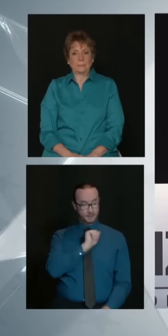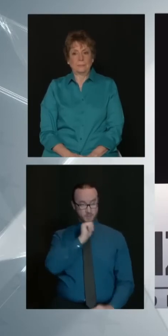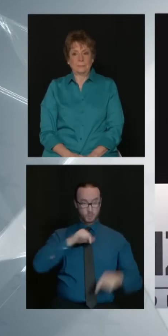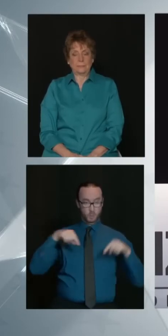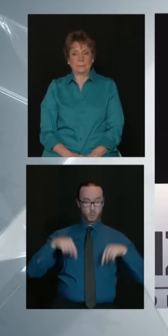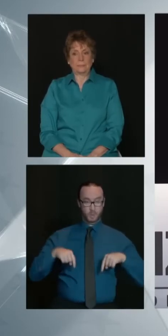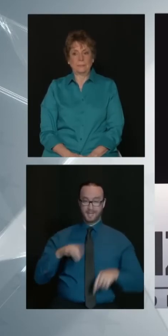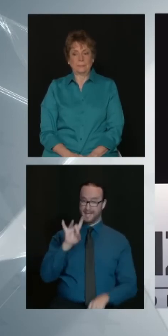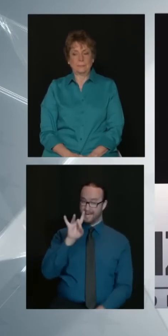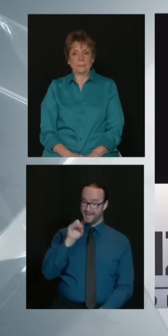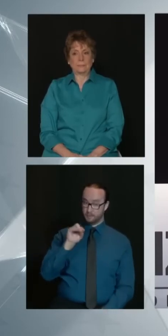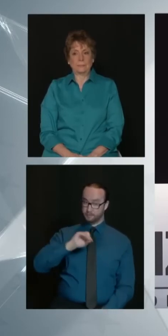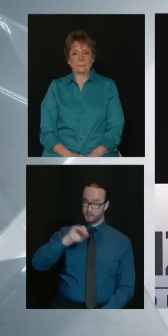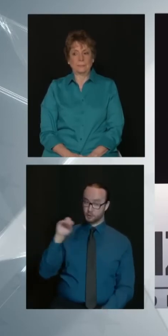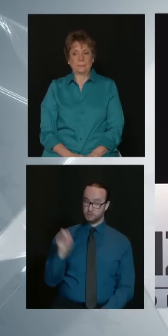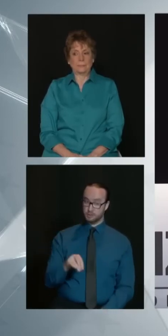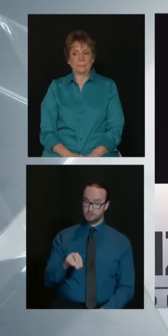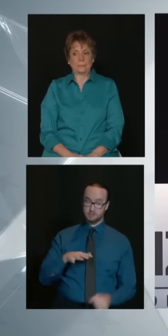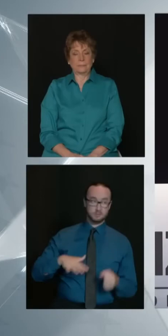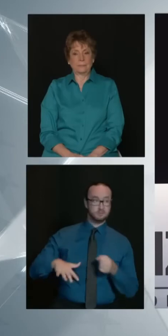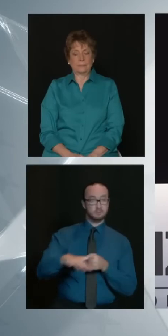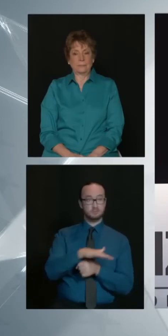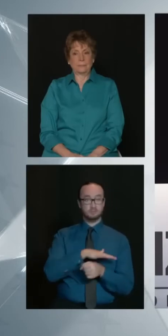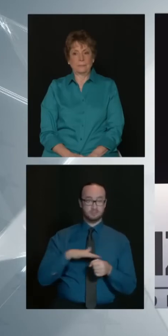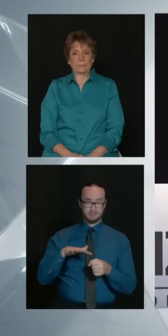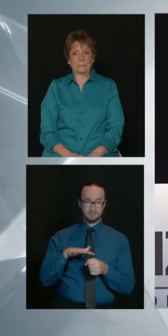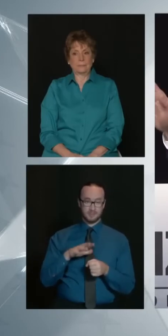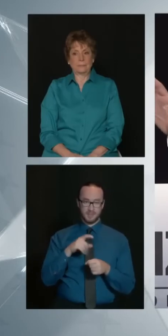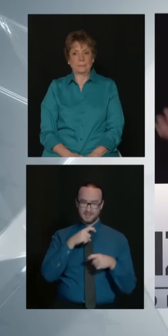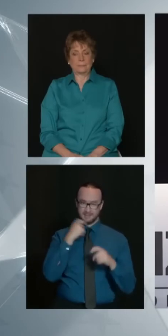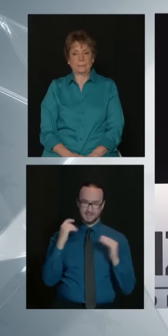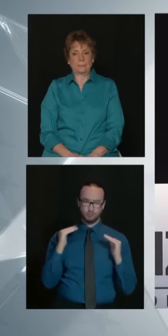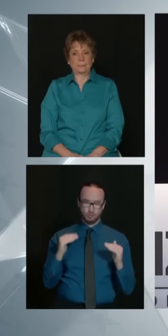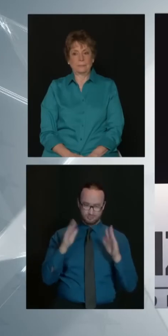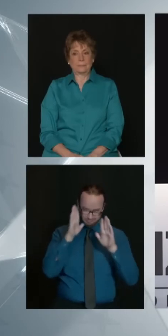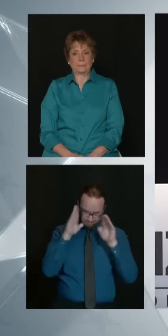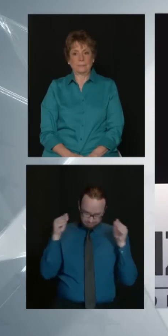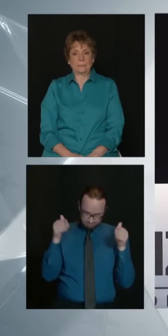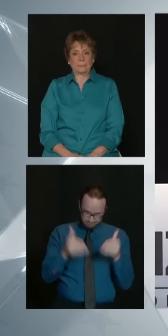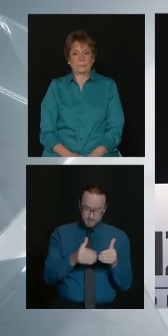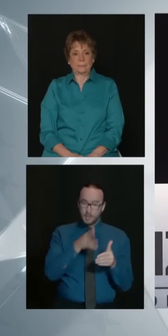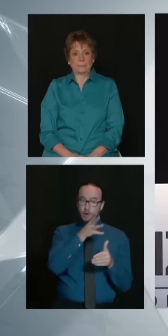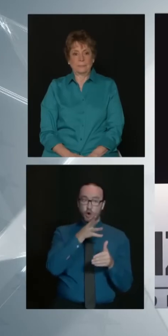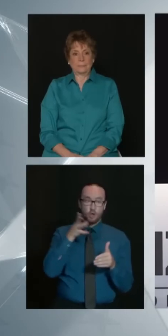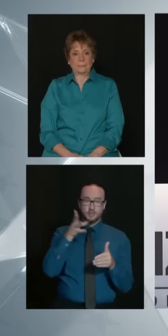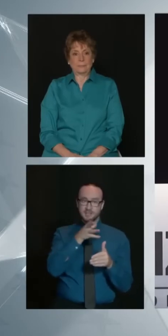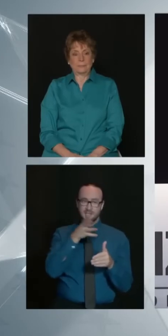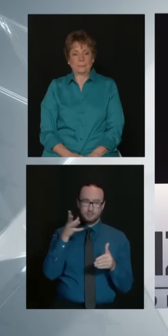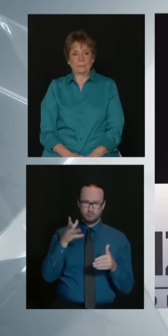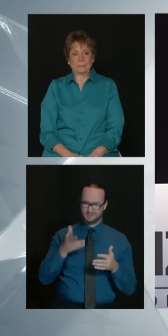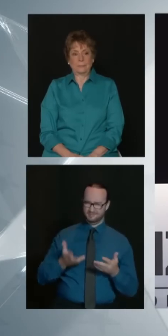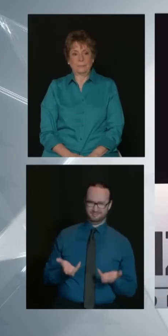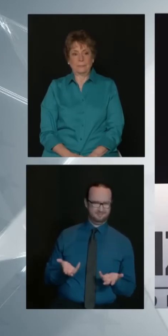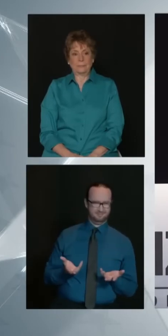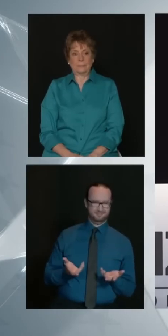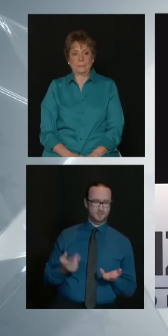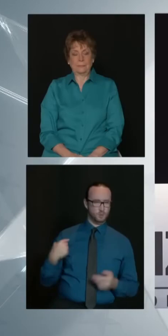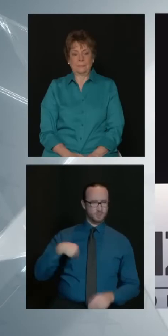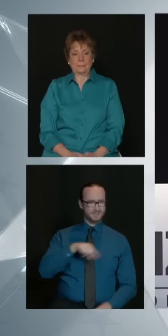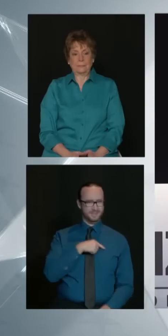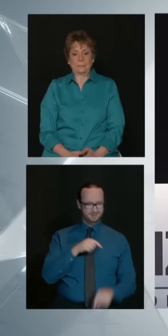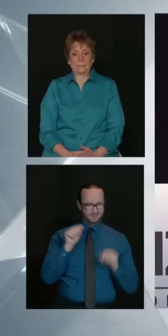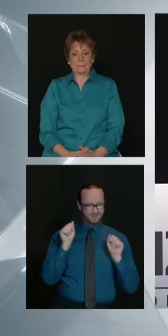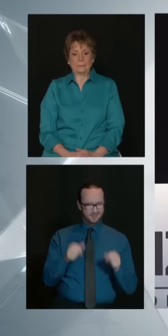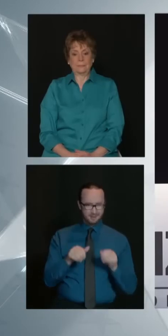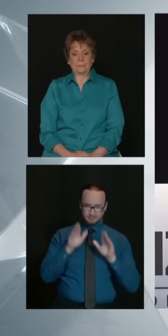to agriculture. Sorry, that doesn't make sense. We can put our agriculture, we can get it from places where they can more efficiently